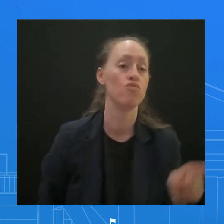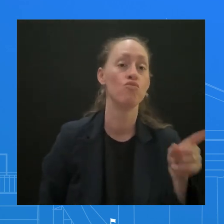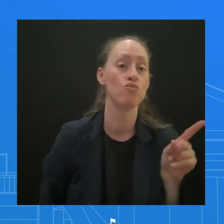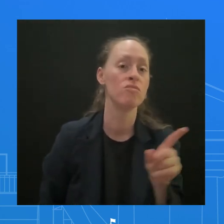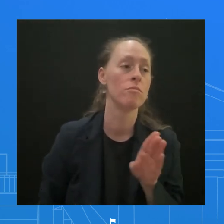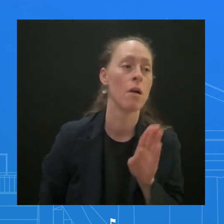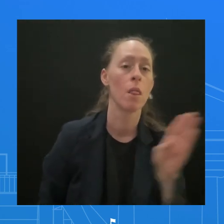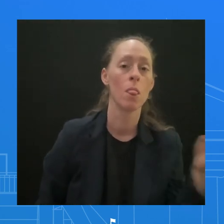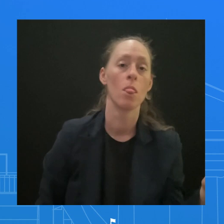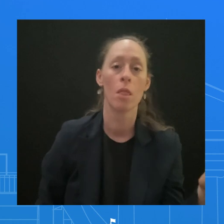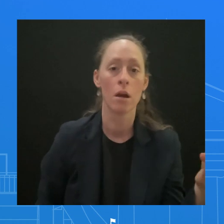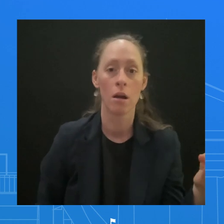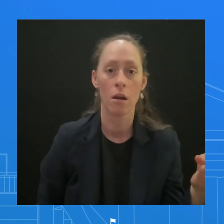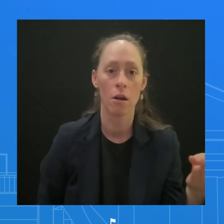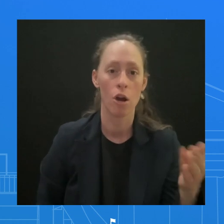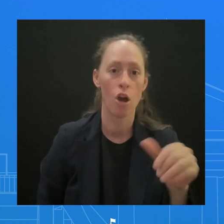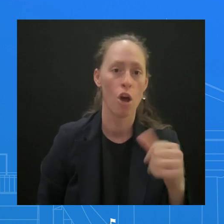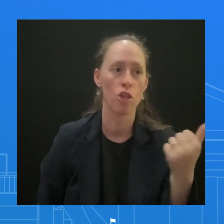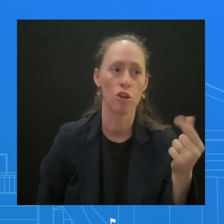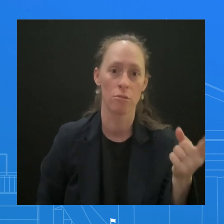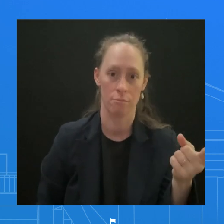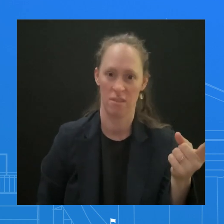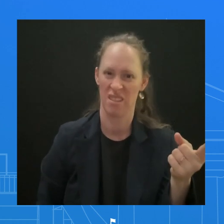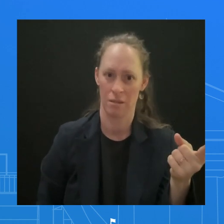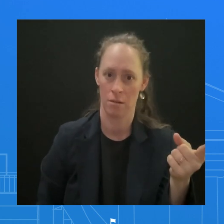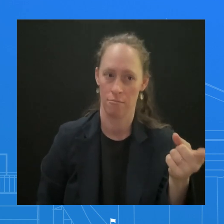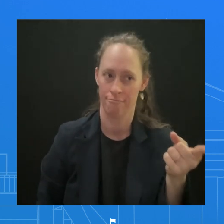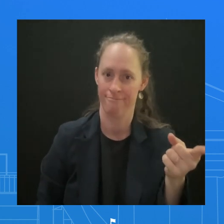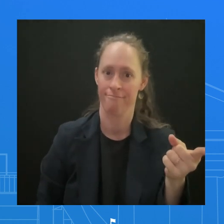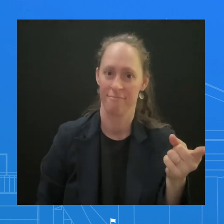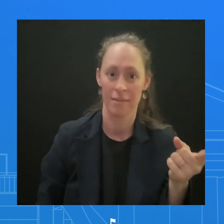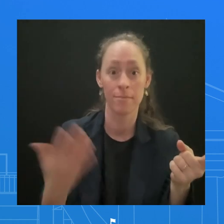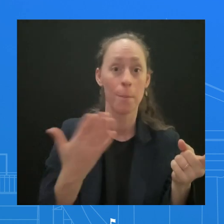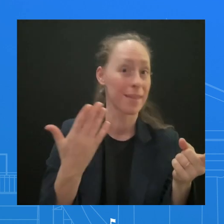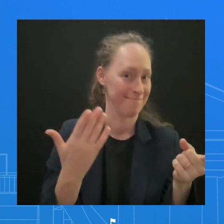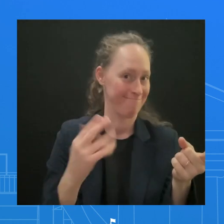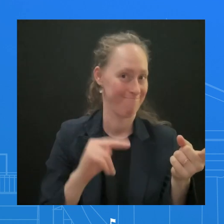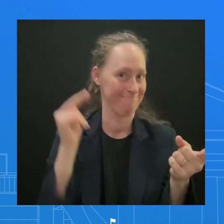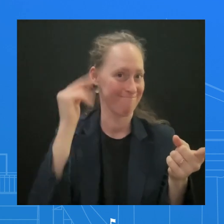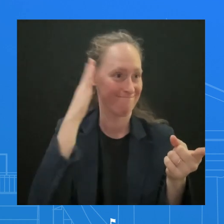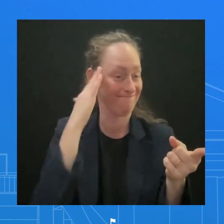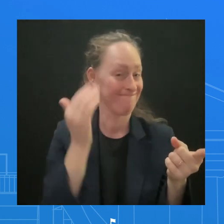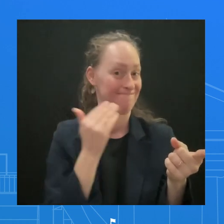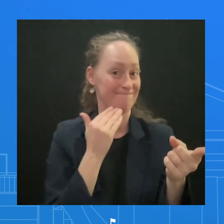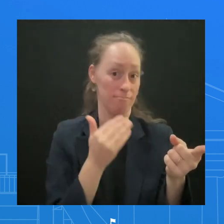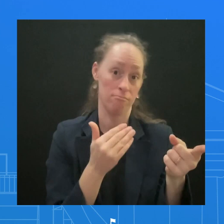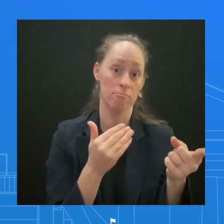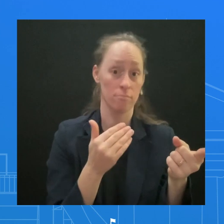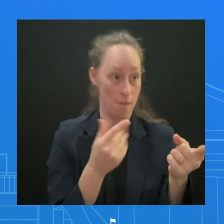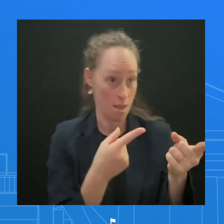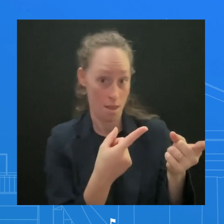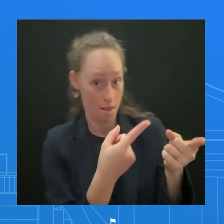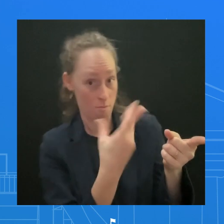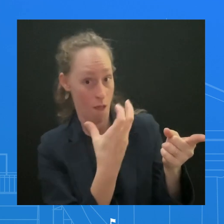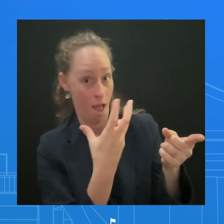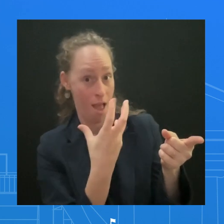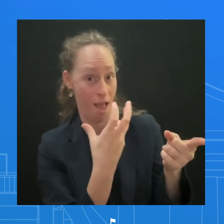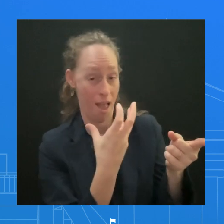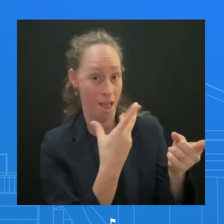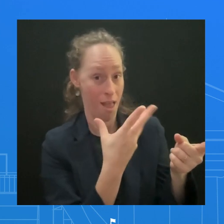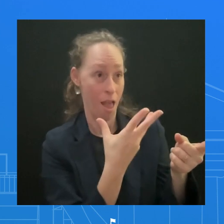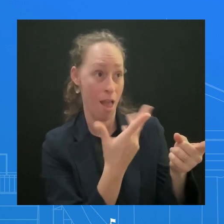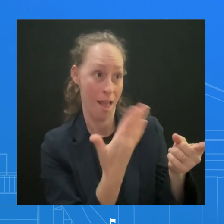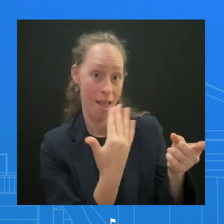exert influence on North Korea issues. How will you respond to this? And second question on North